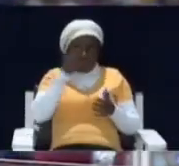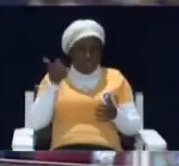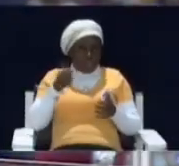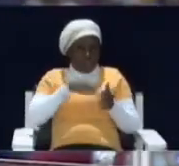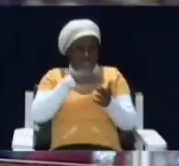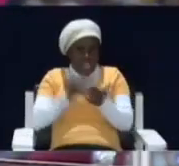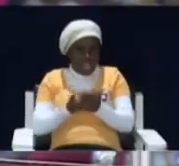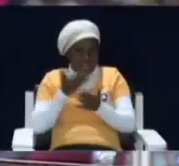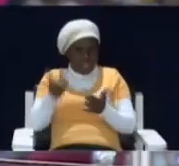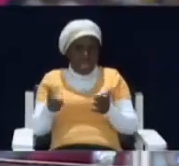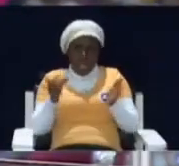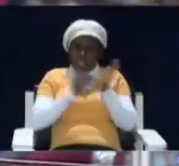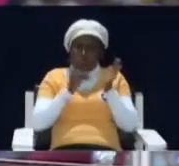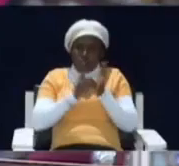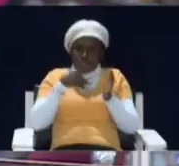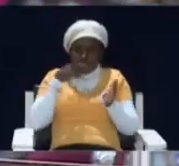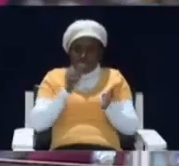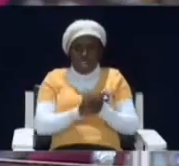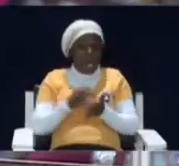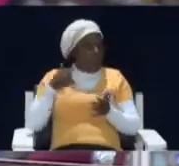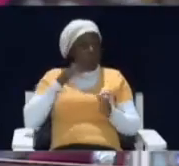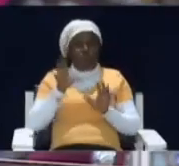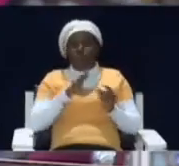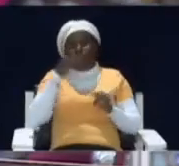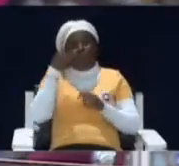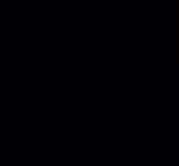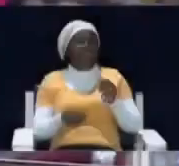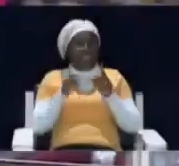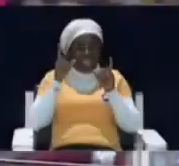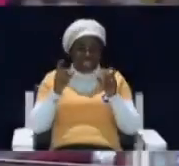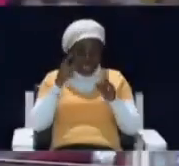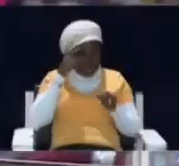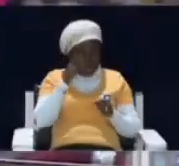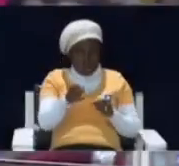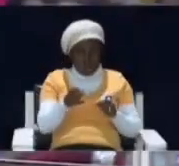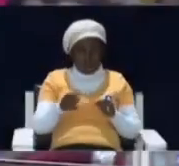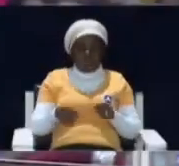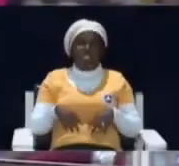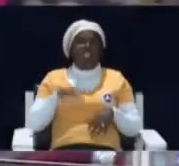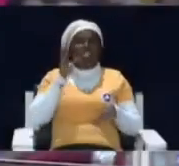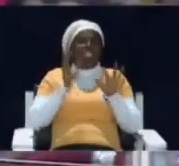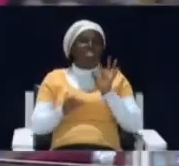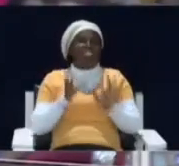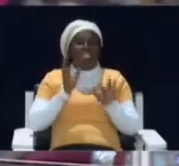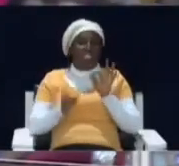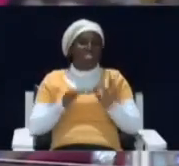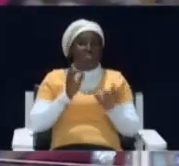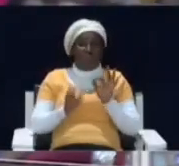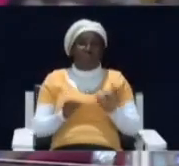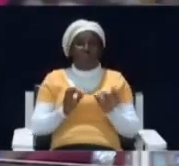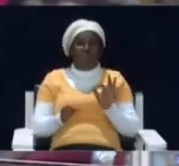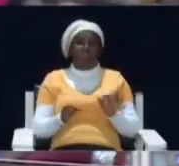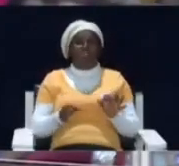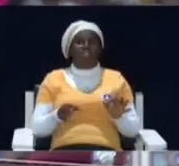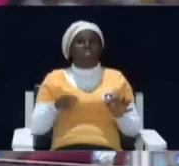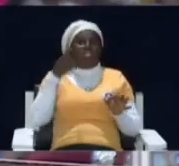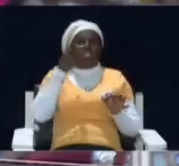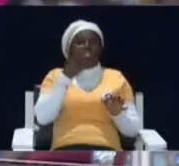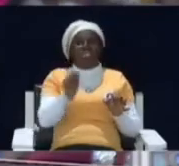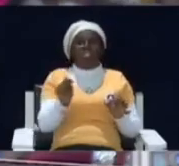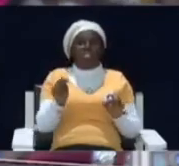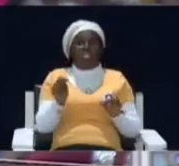said, we're going to do a final test. If the cyst is there, we'll need to cut you open and bring it